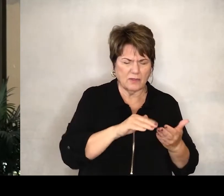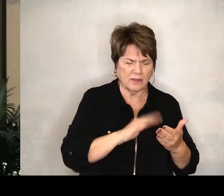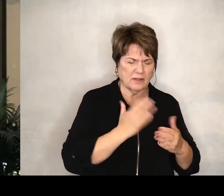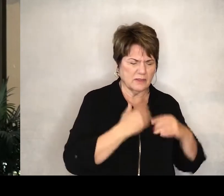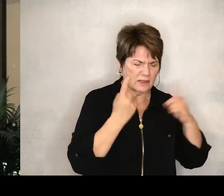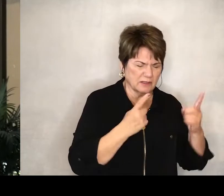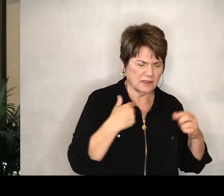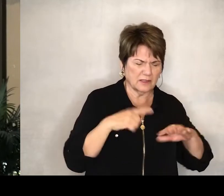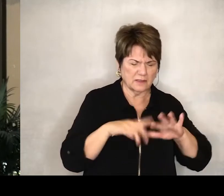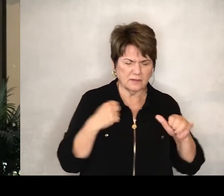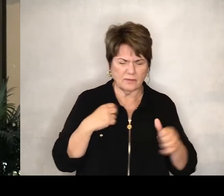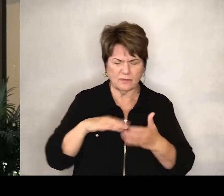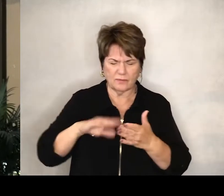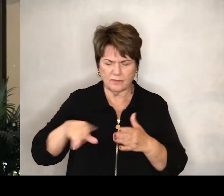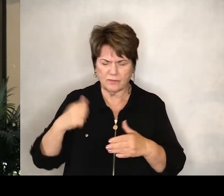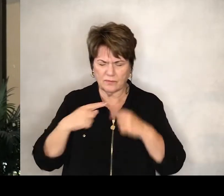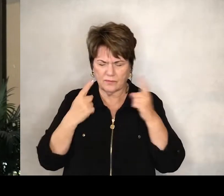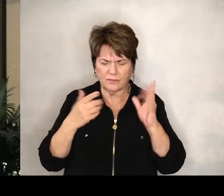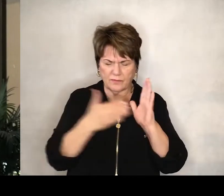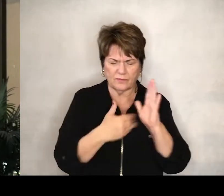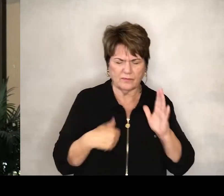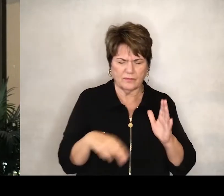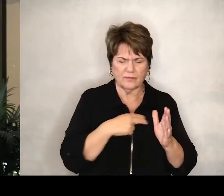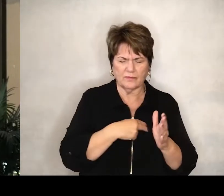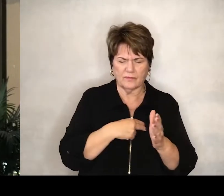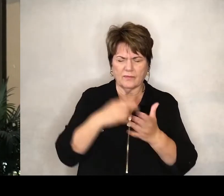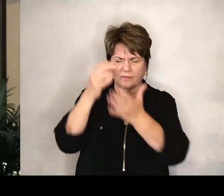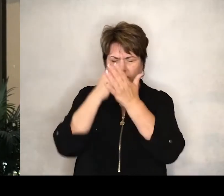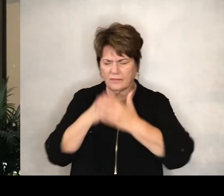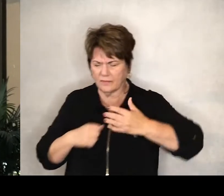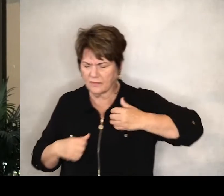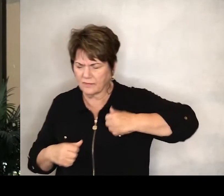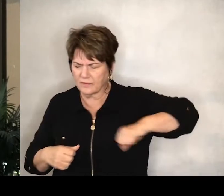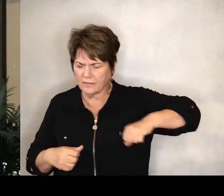bread, and forgive us our debts as we forgive our